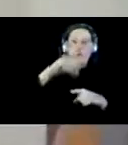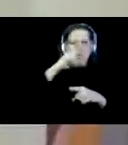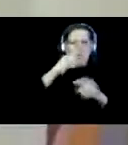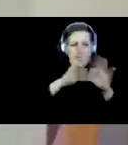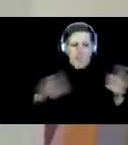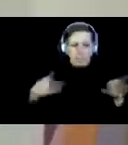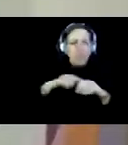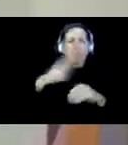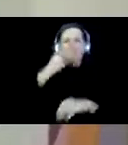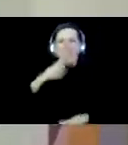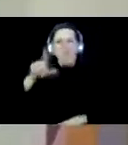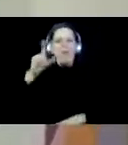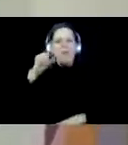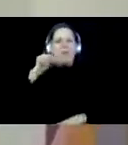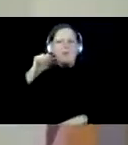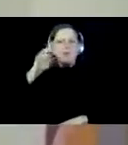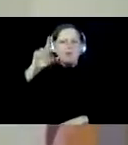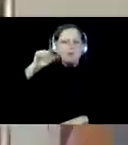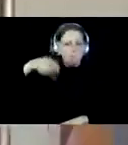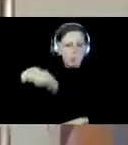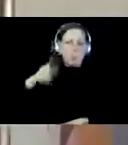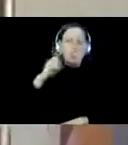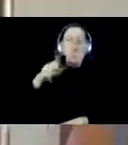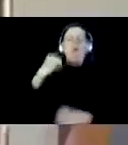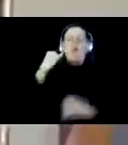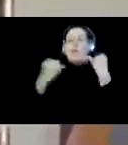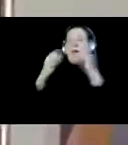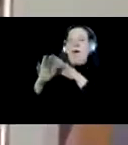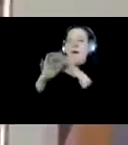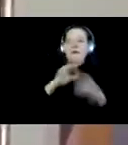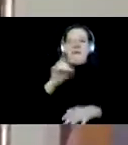every Kyrgyzstan. political gesture associated with democracy was branded with a color.